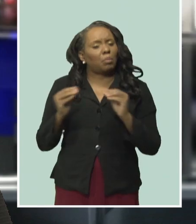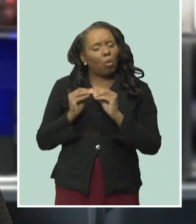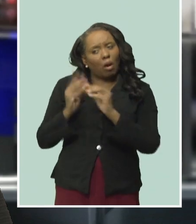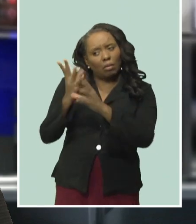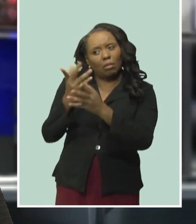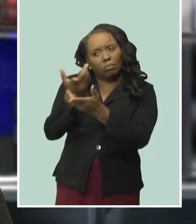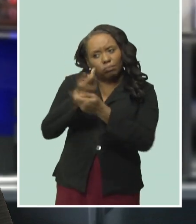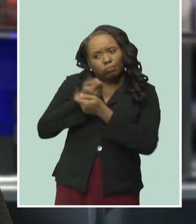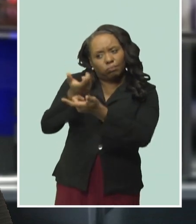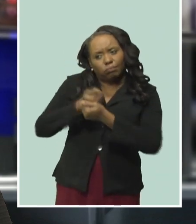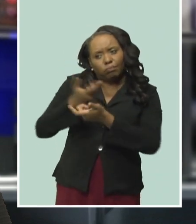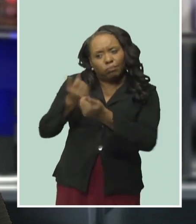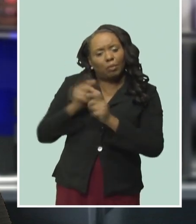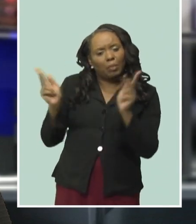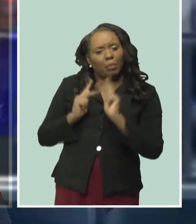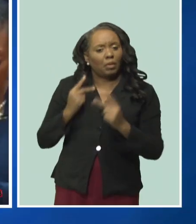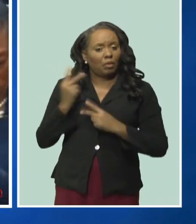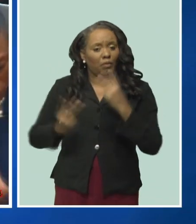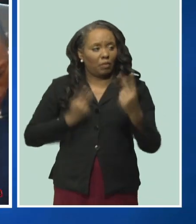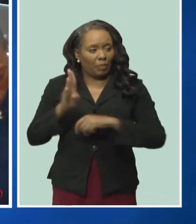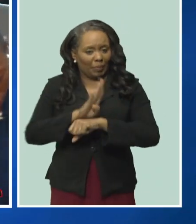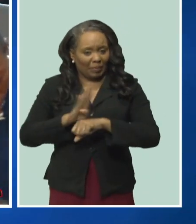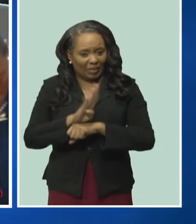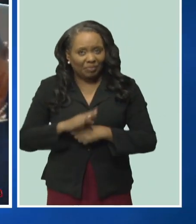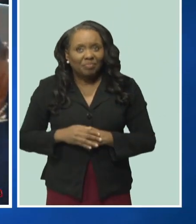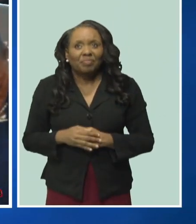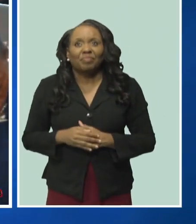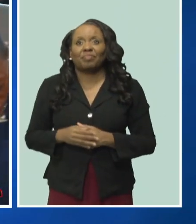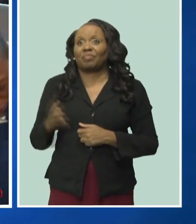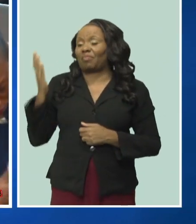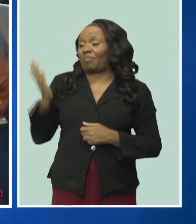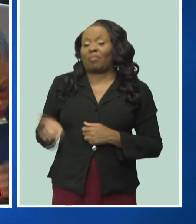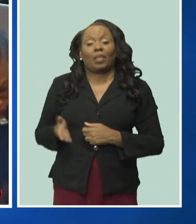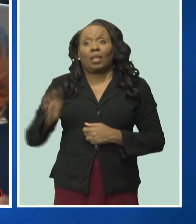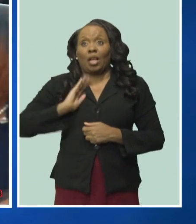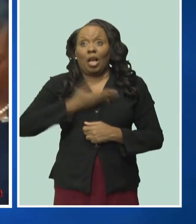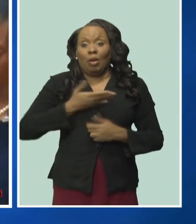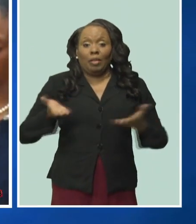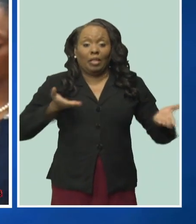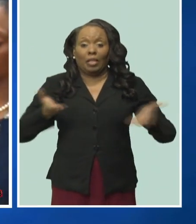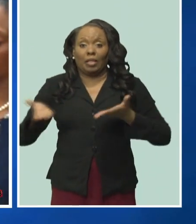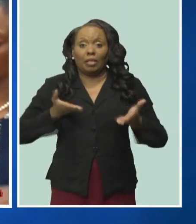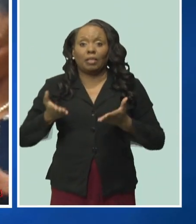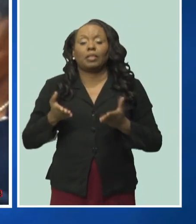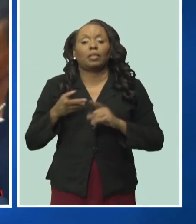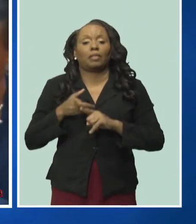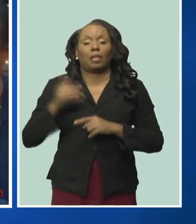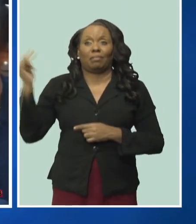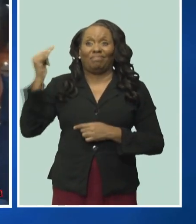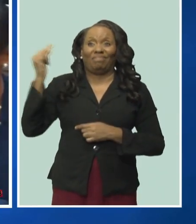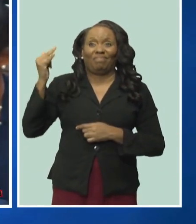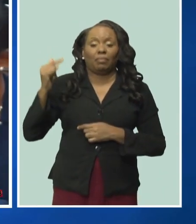more long-stay visitors. The combined services from American and Delta will